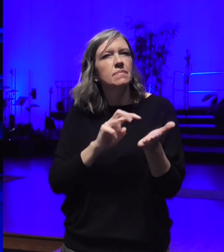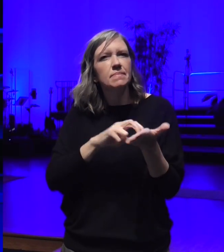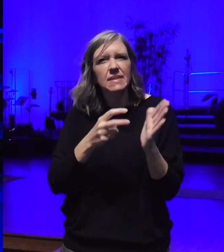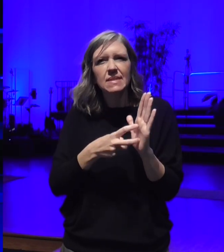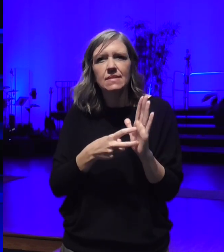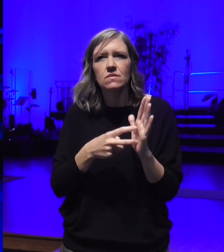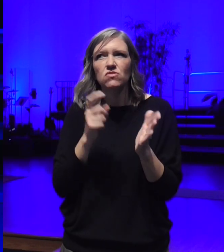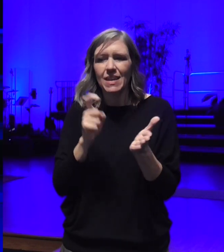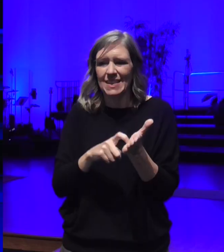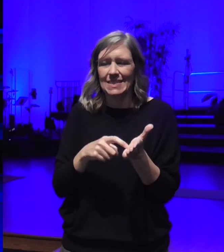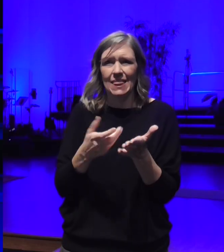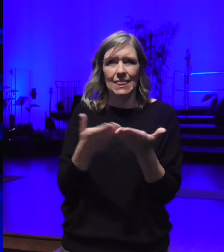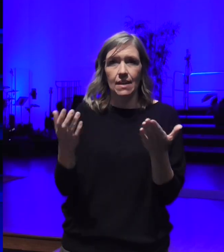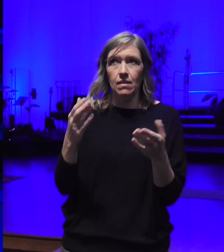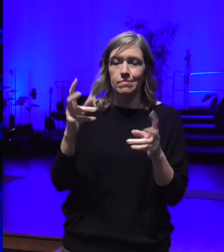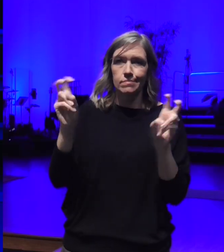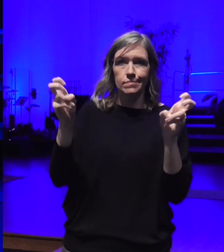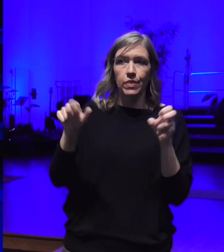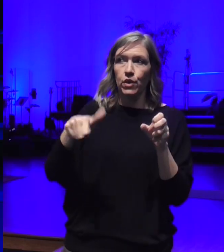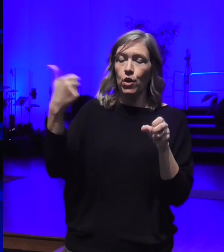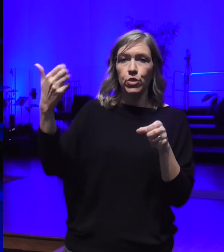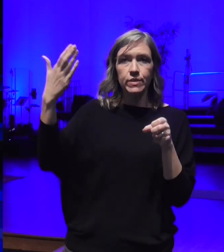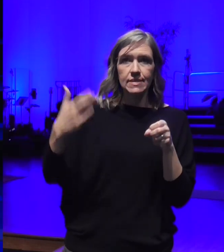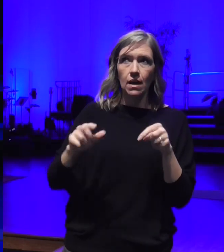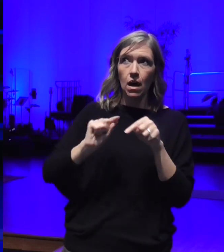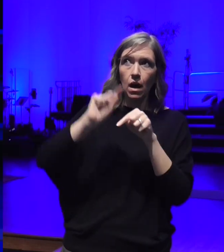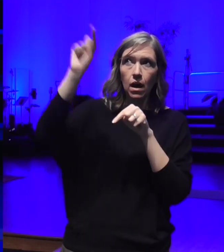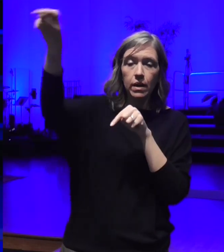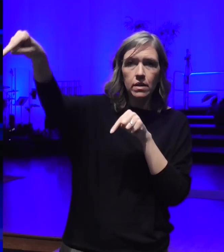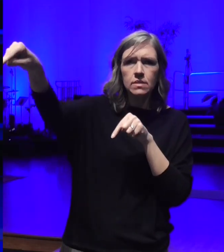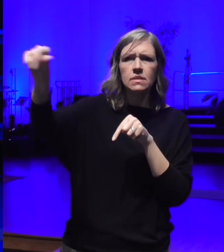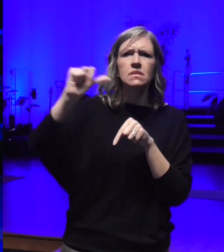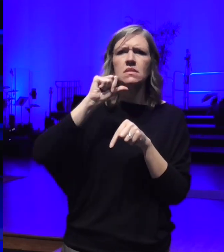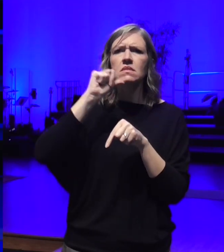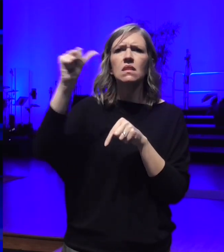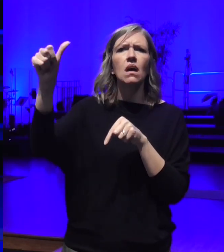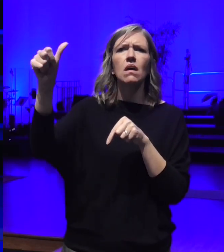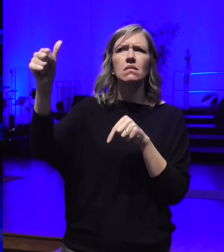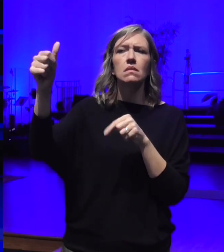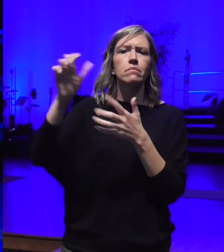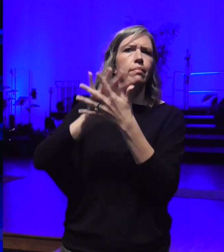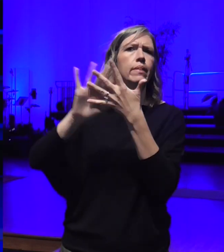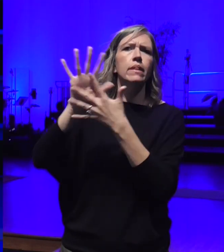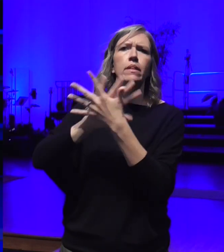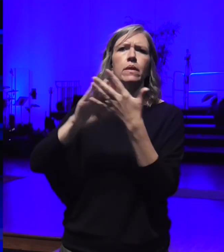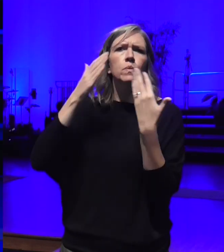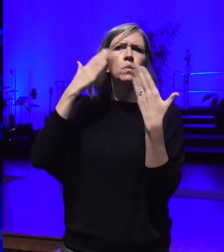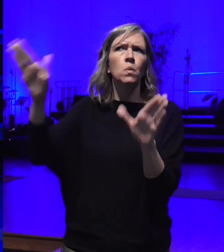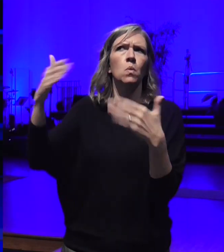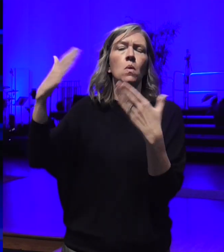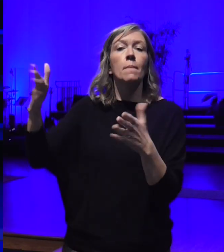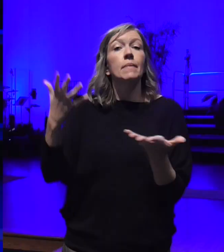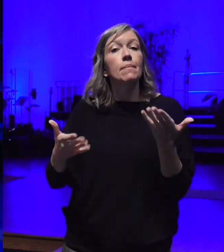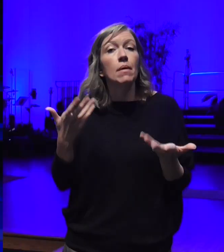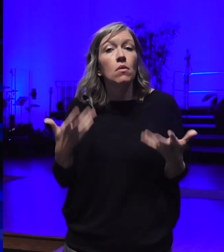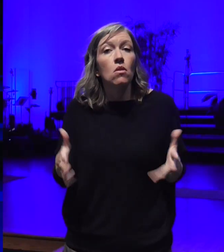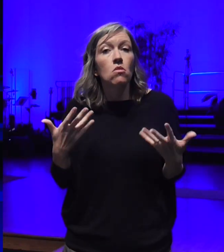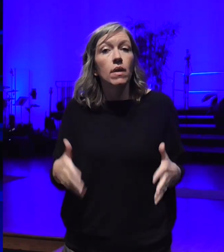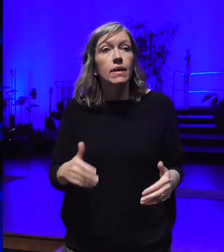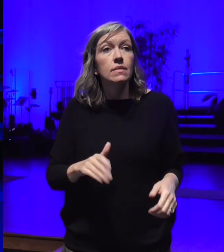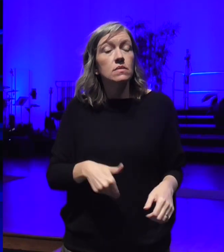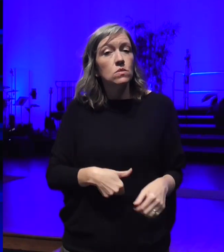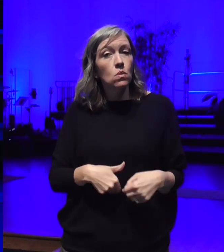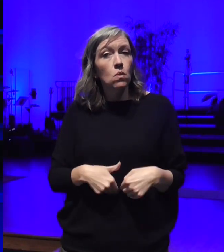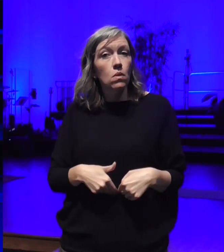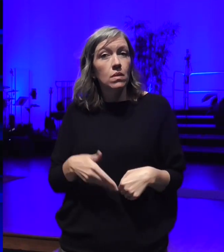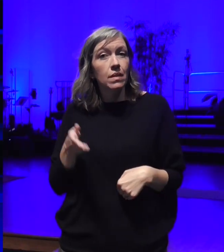thing called the other side is not something unfamiliar to me, but perhaps there's a part of me there already that we call our soul